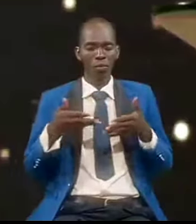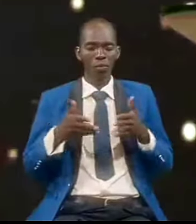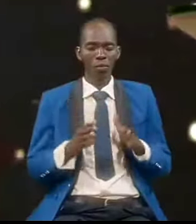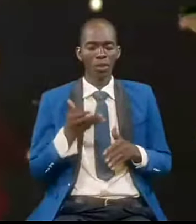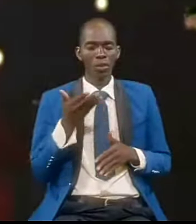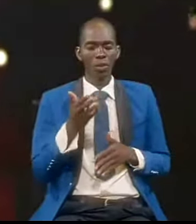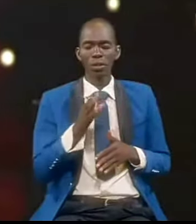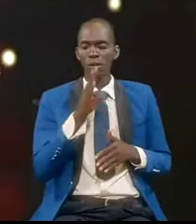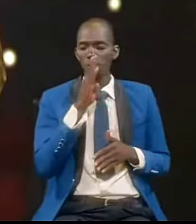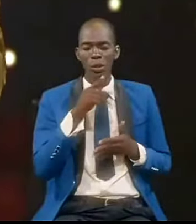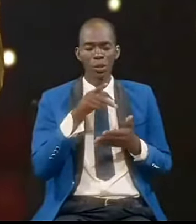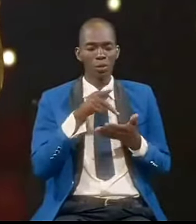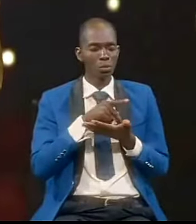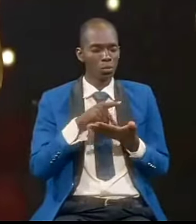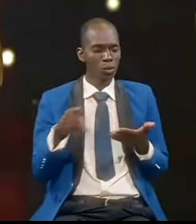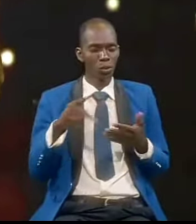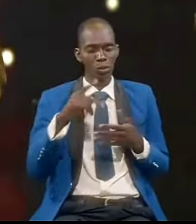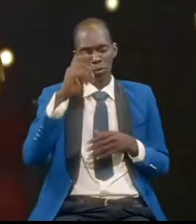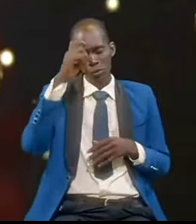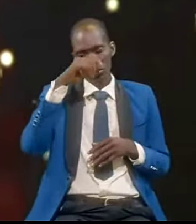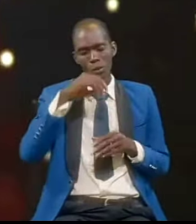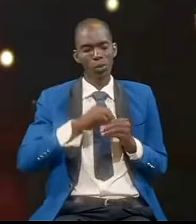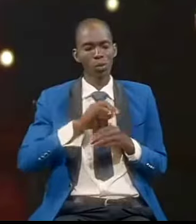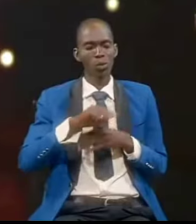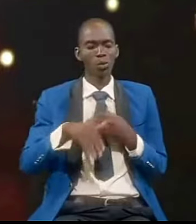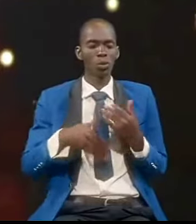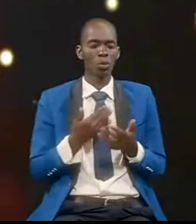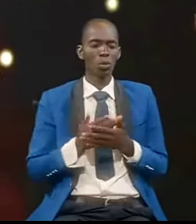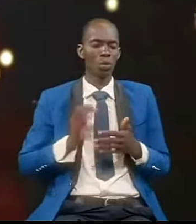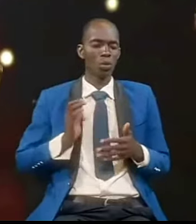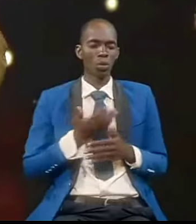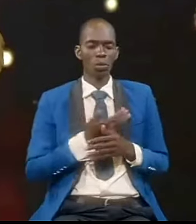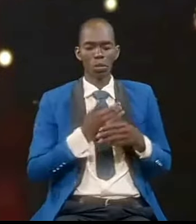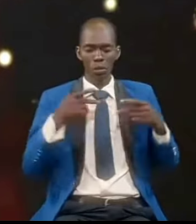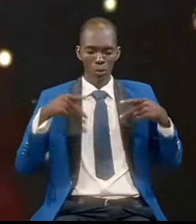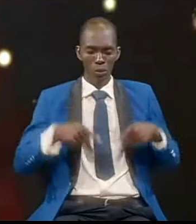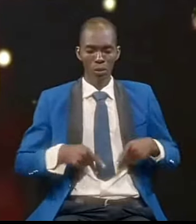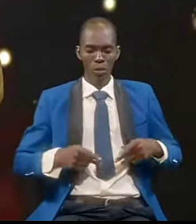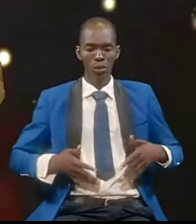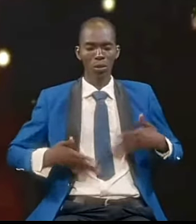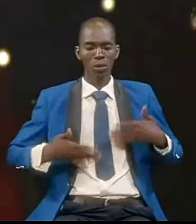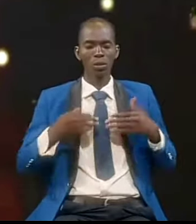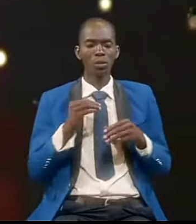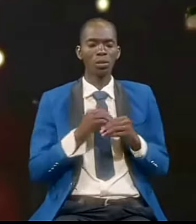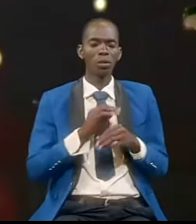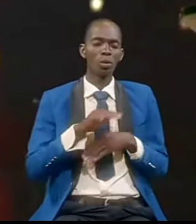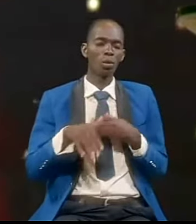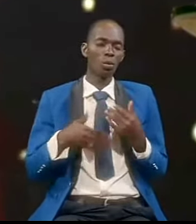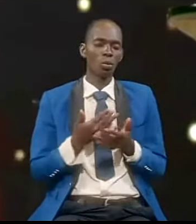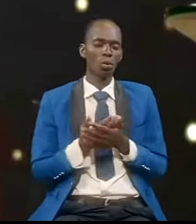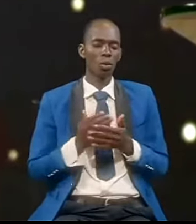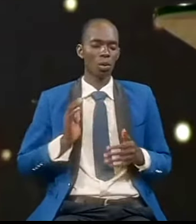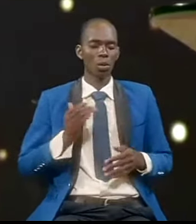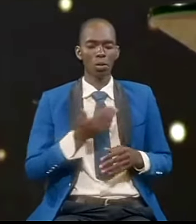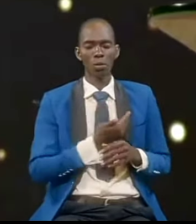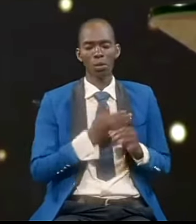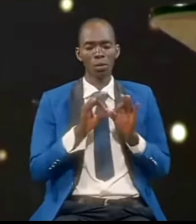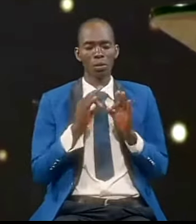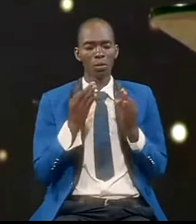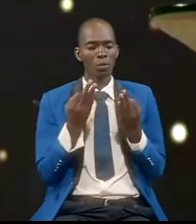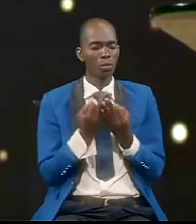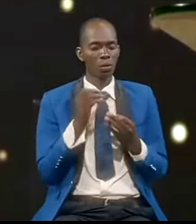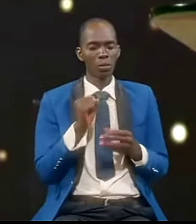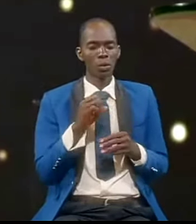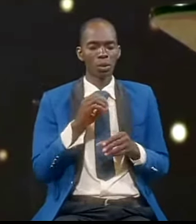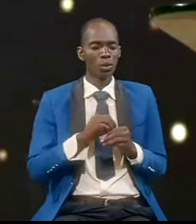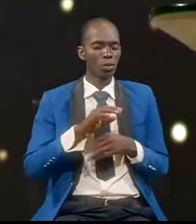pure wisdom in all our personal lives, in all our families, in